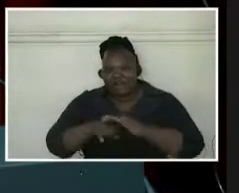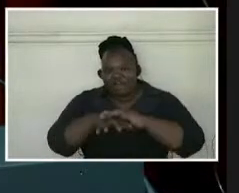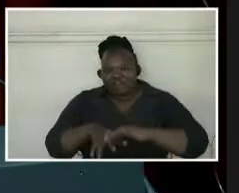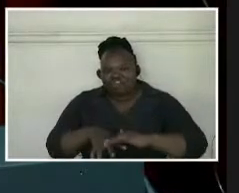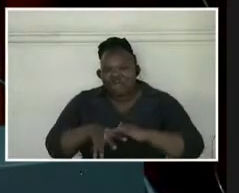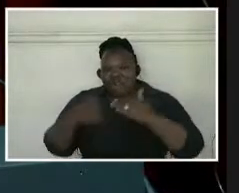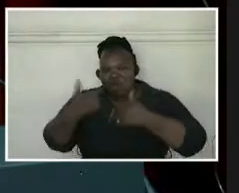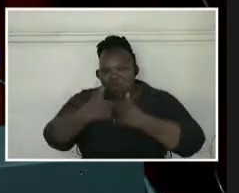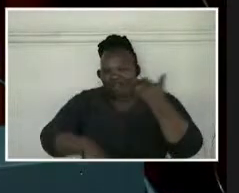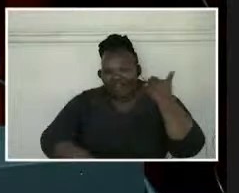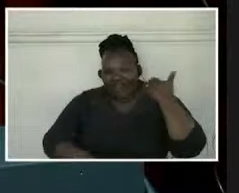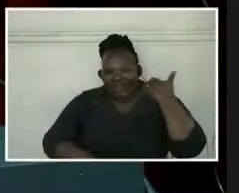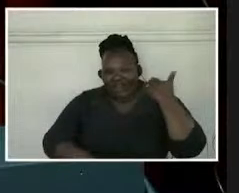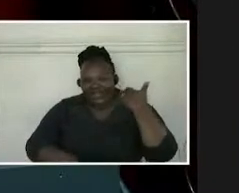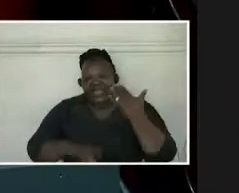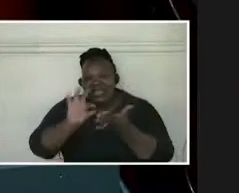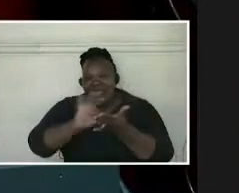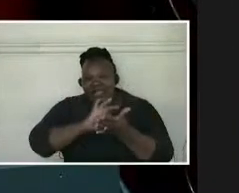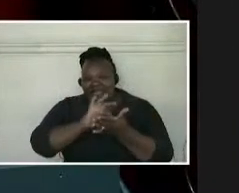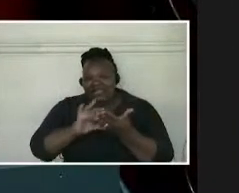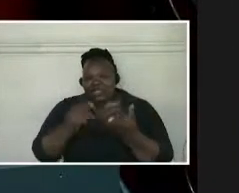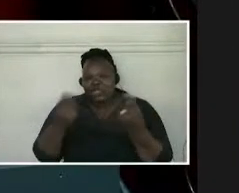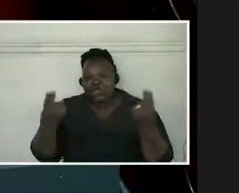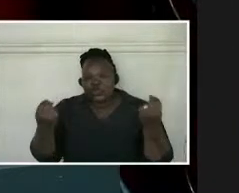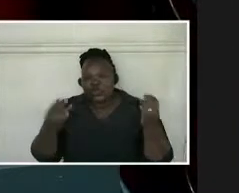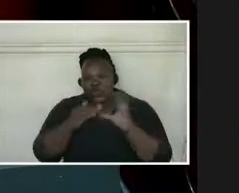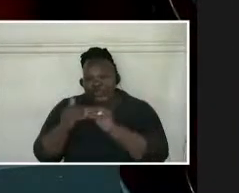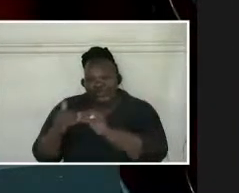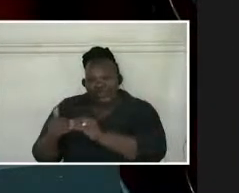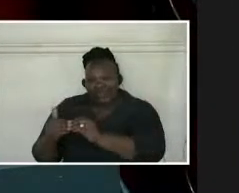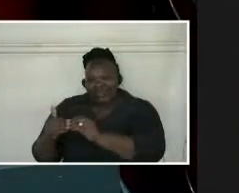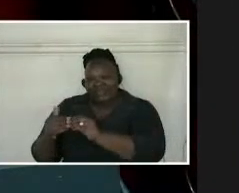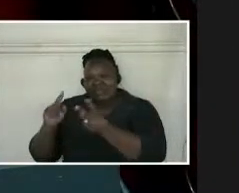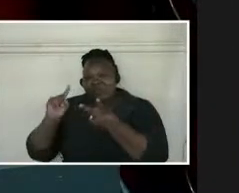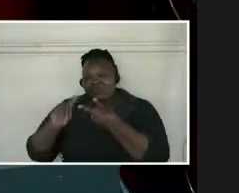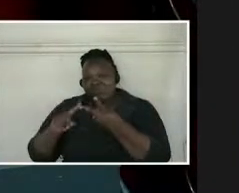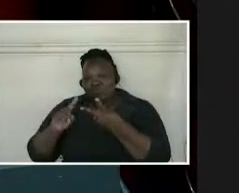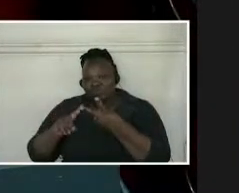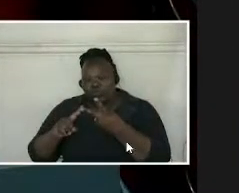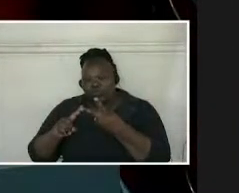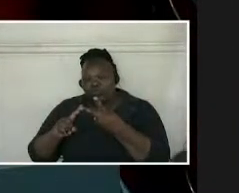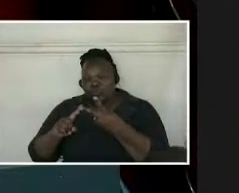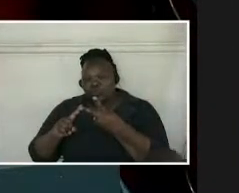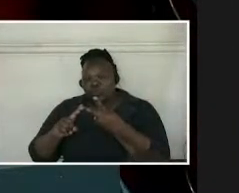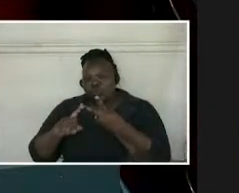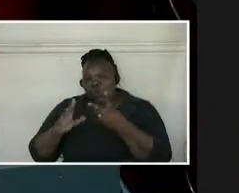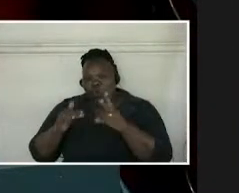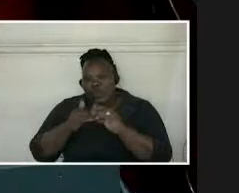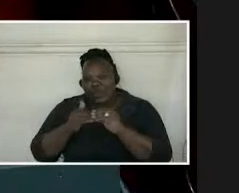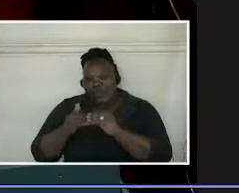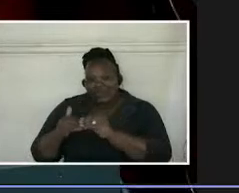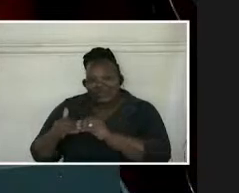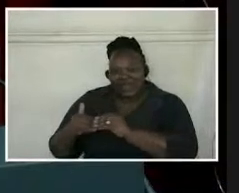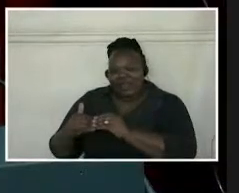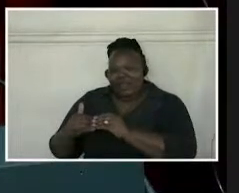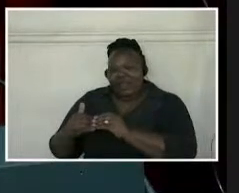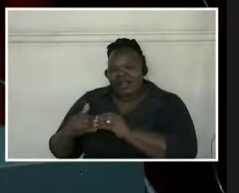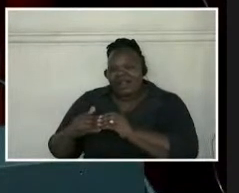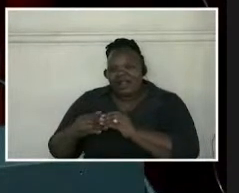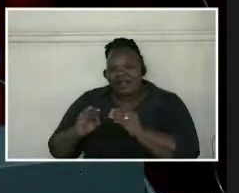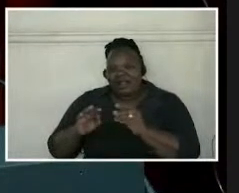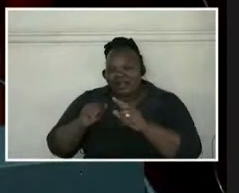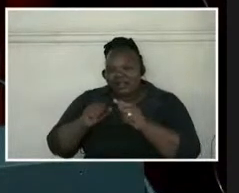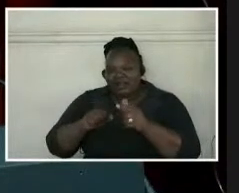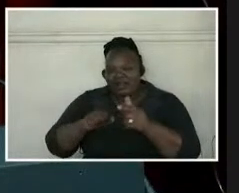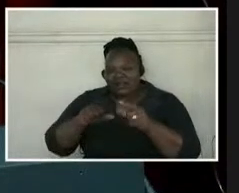conference and elected new leadership two we are leading the reading revolution and literacy through